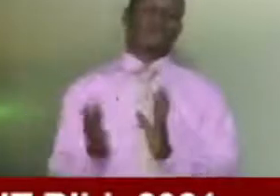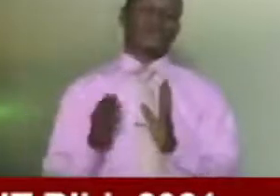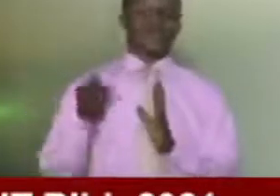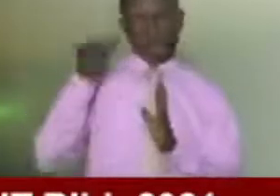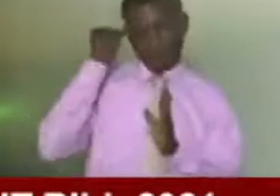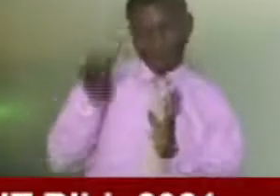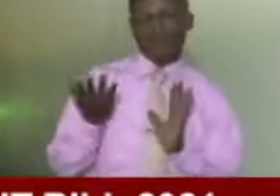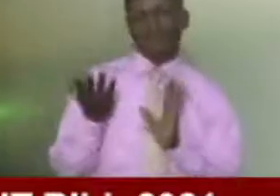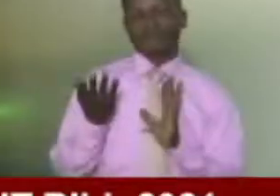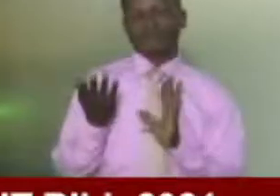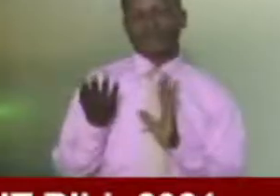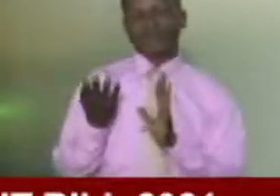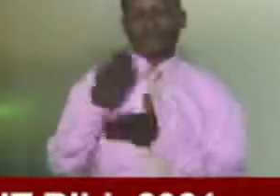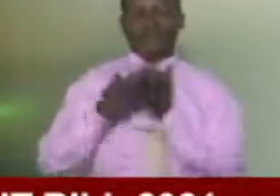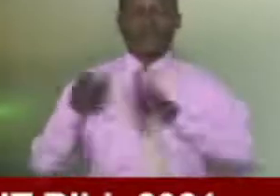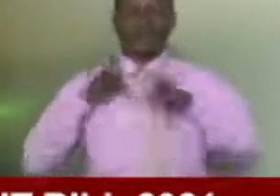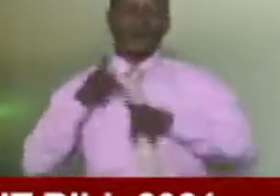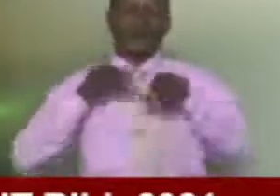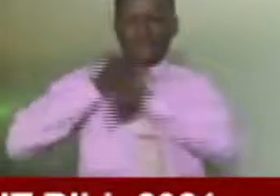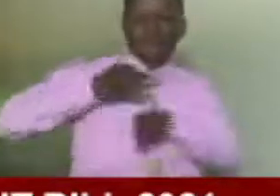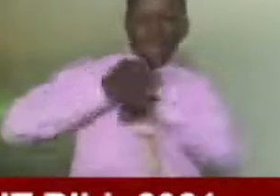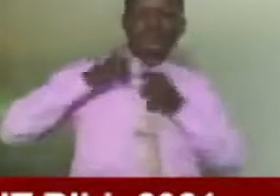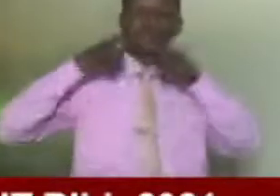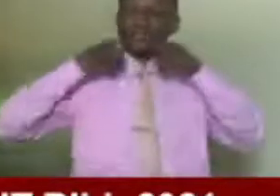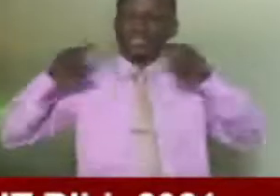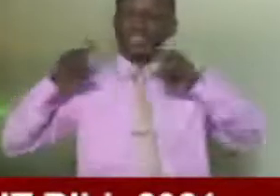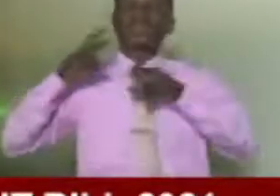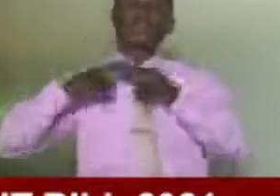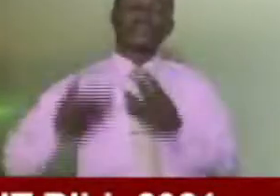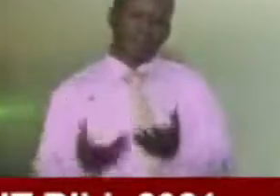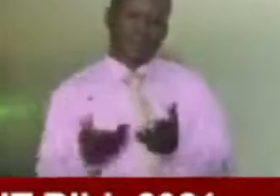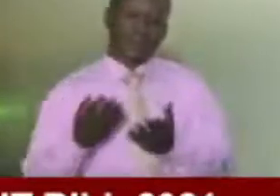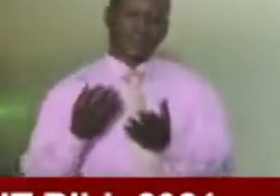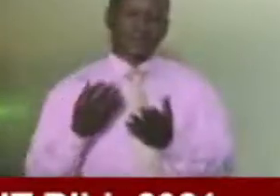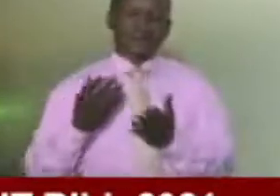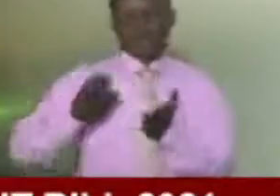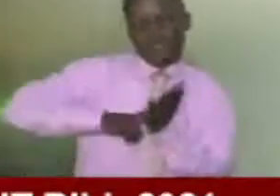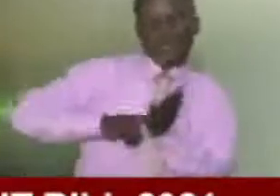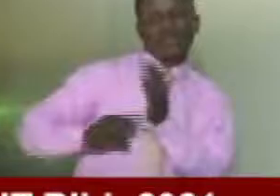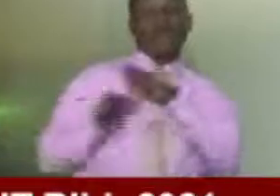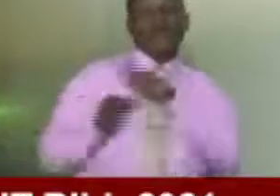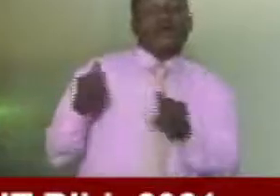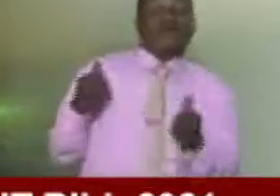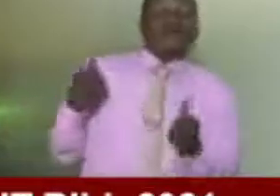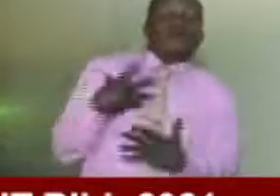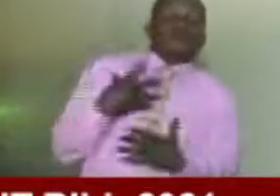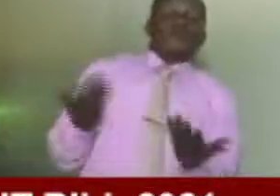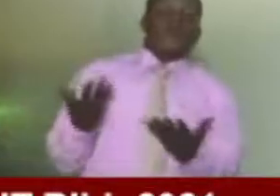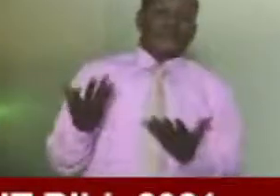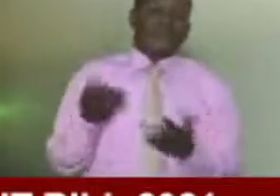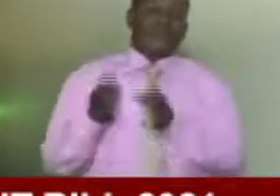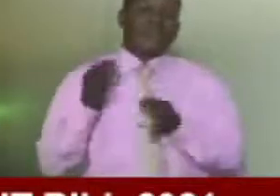laws or are forced to declare results, INEC would have a timeline to review this result and ensure that